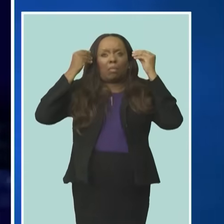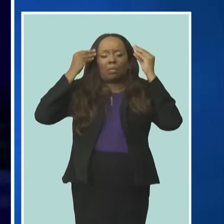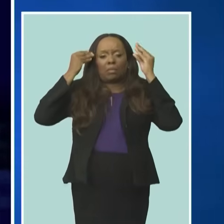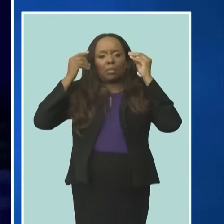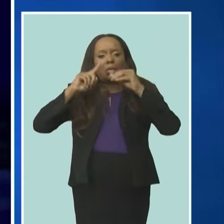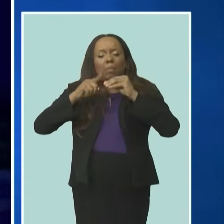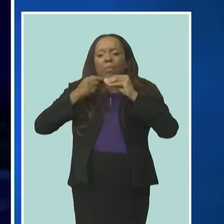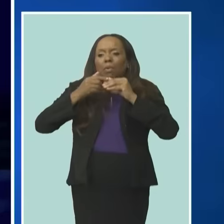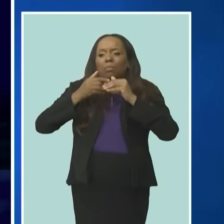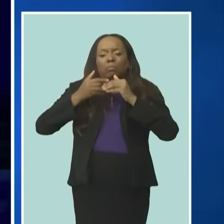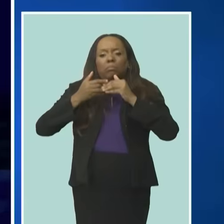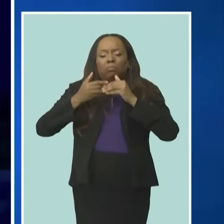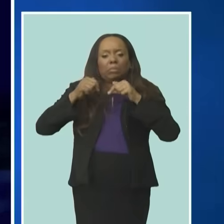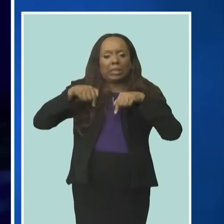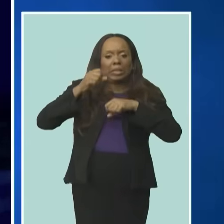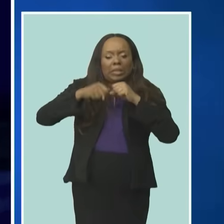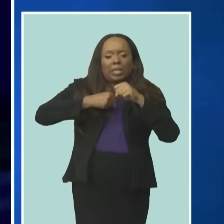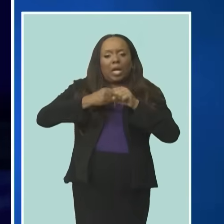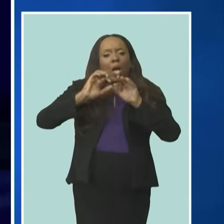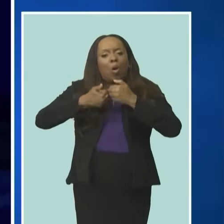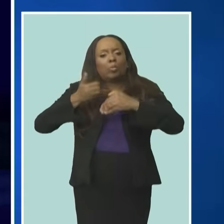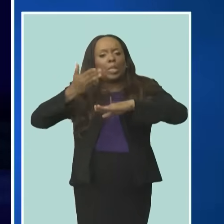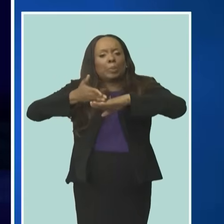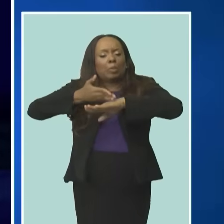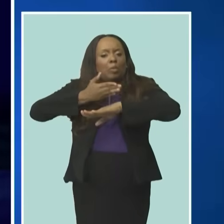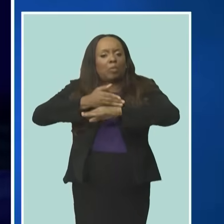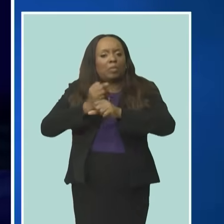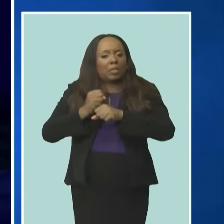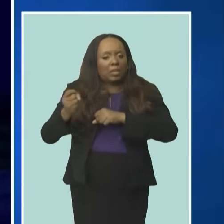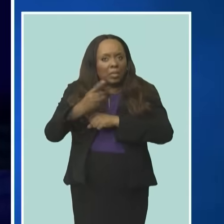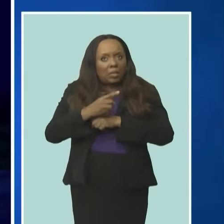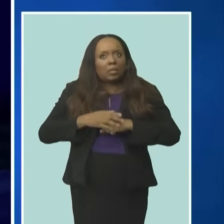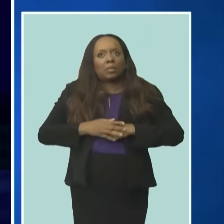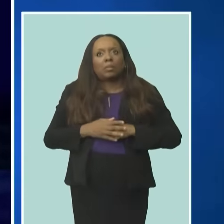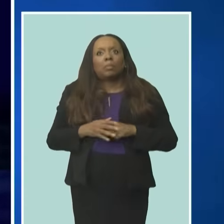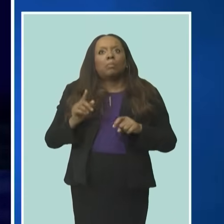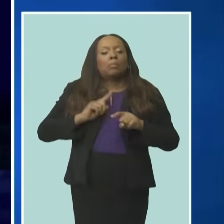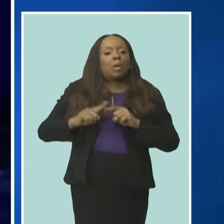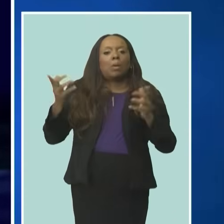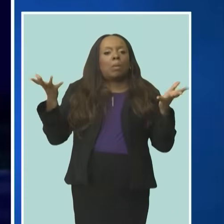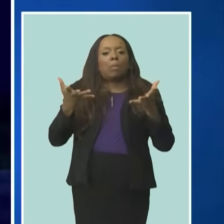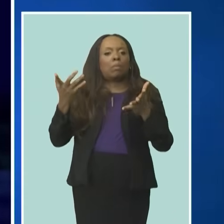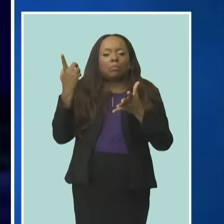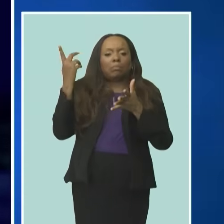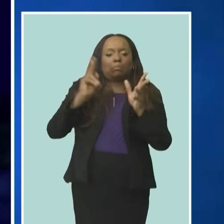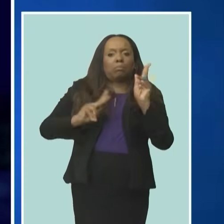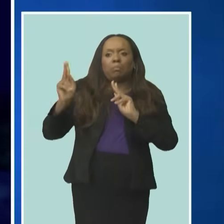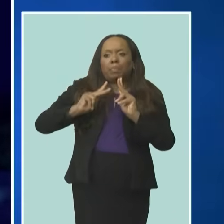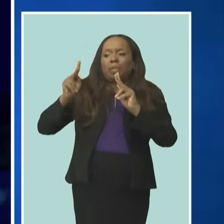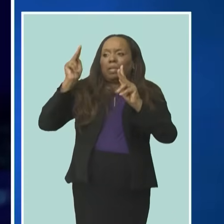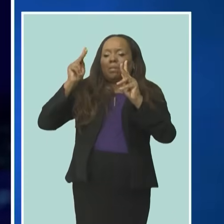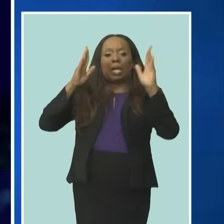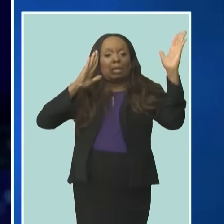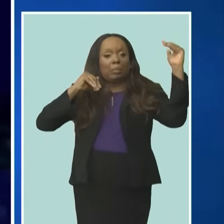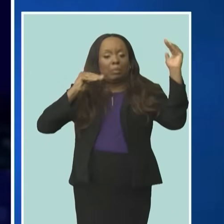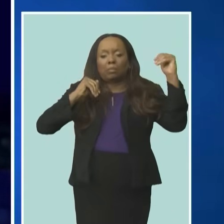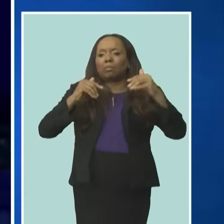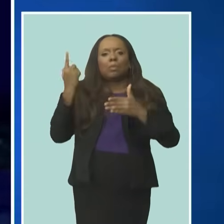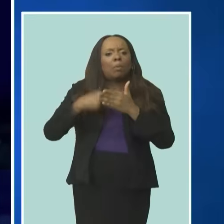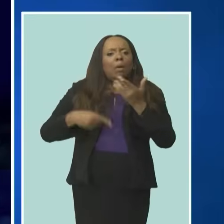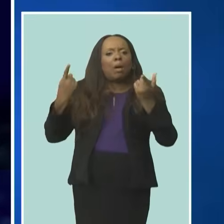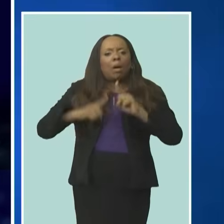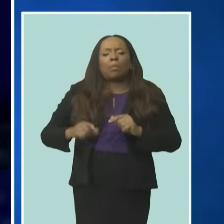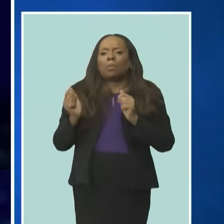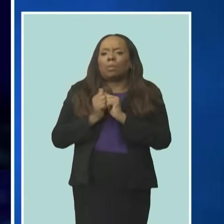year and into next year. The question now, though, is how fast can the Fed cut? What are investor expectations? And what happens around the economy as the